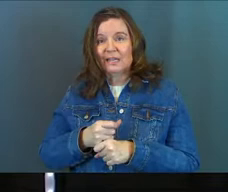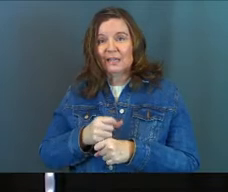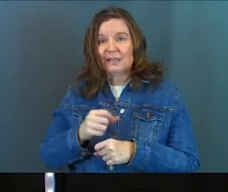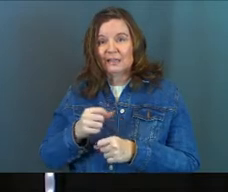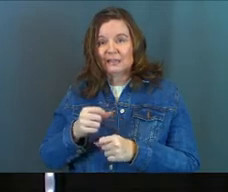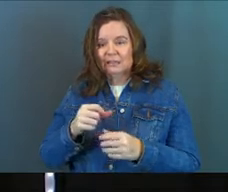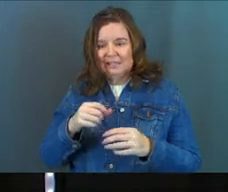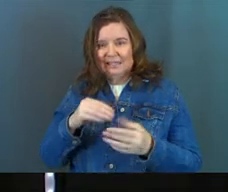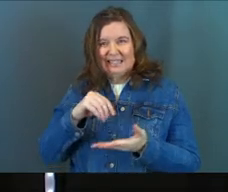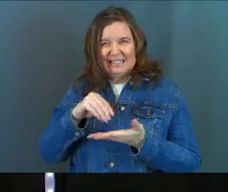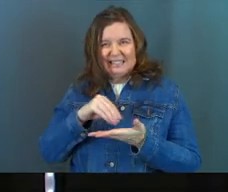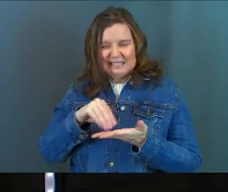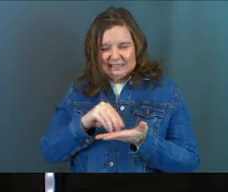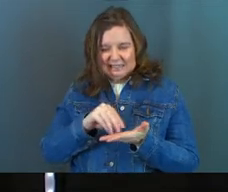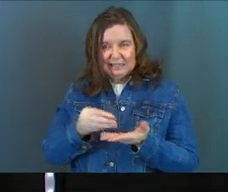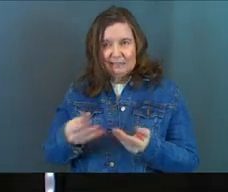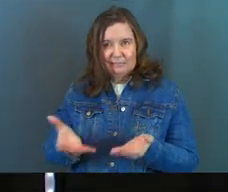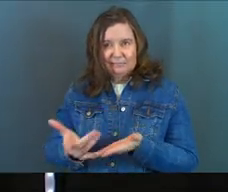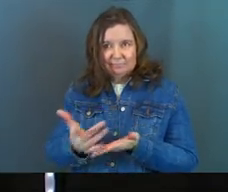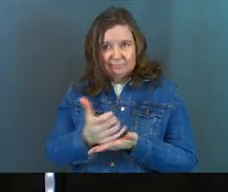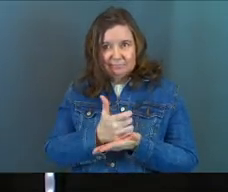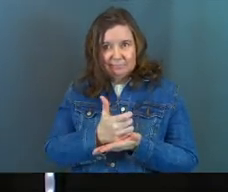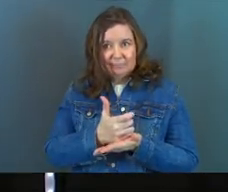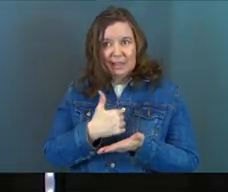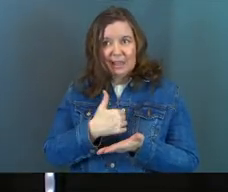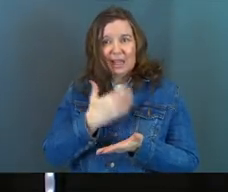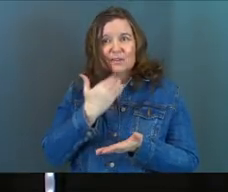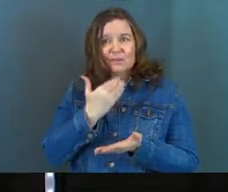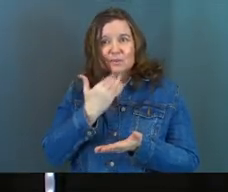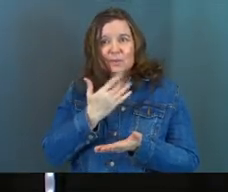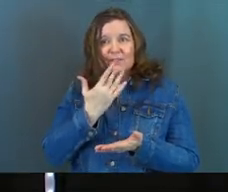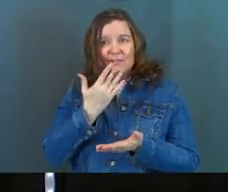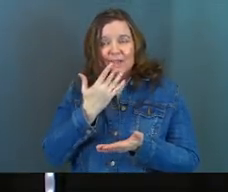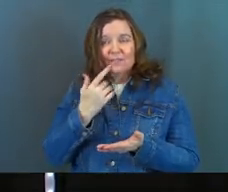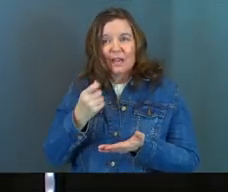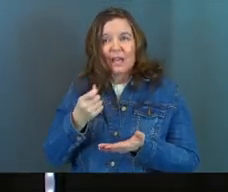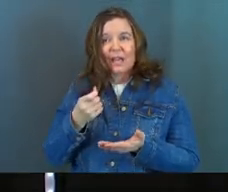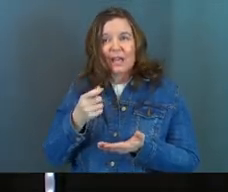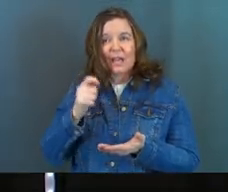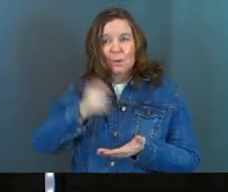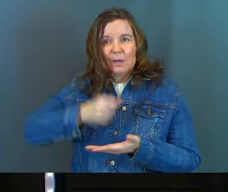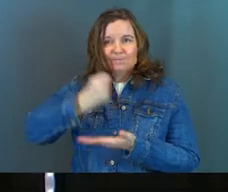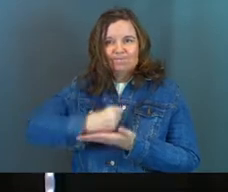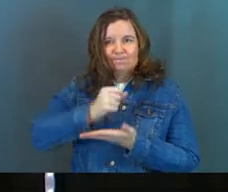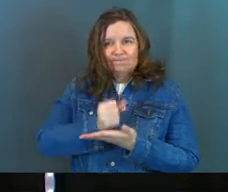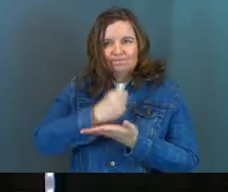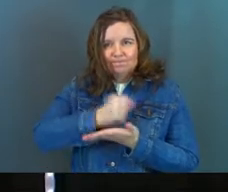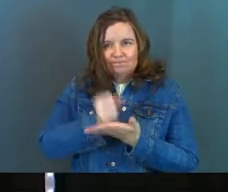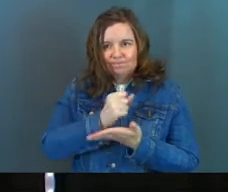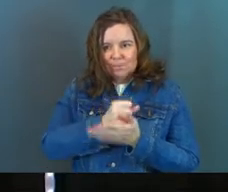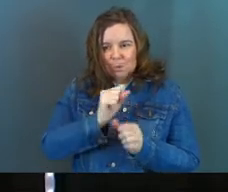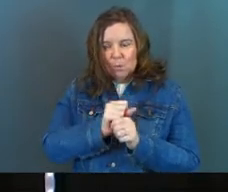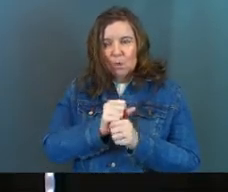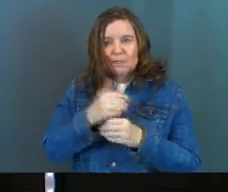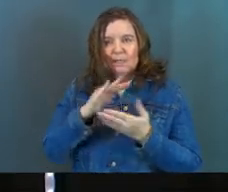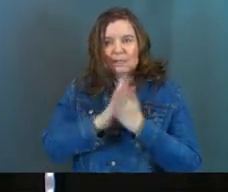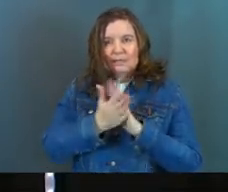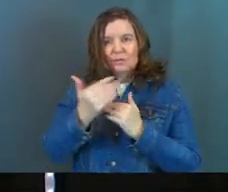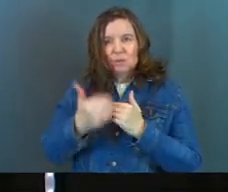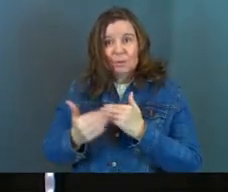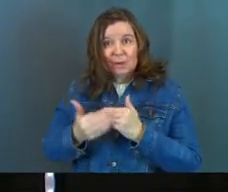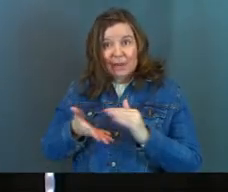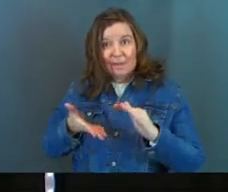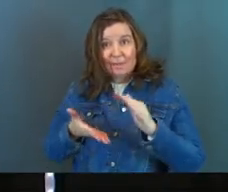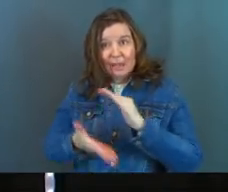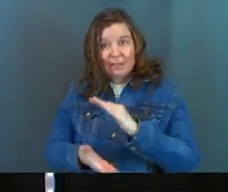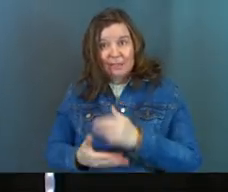this coriander seed-like substance that even had a sweet flavor to it, and they would beat it down and work it into a bread and actually